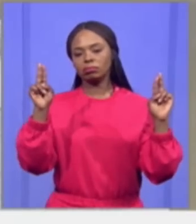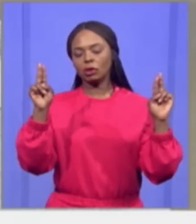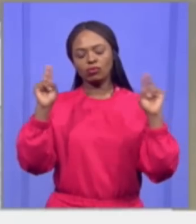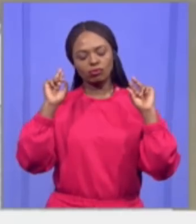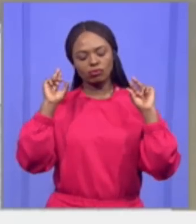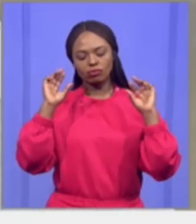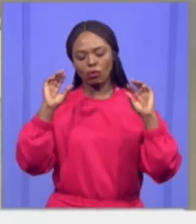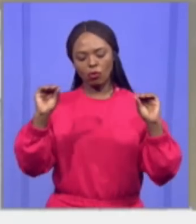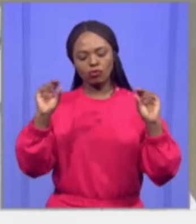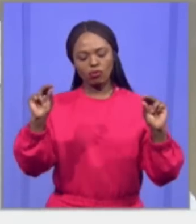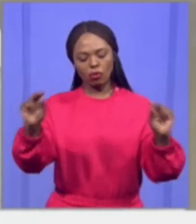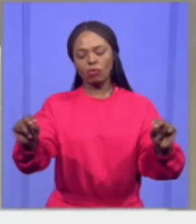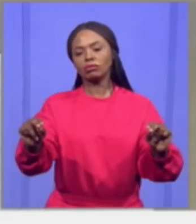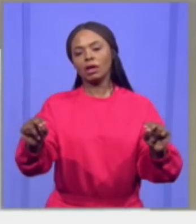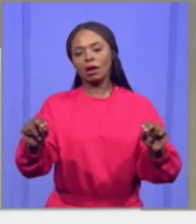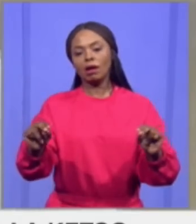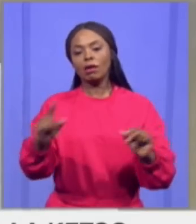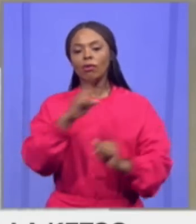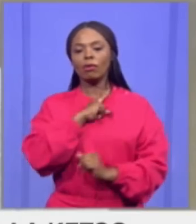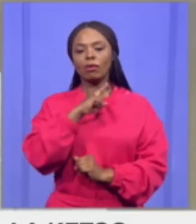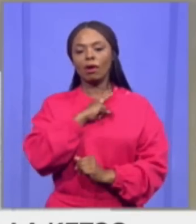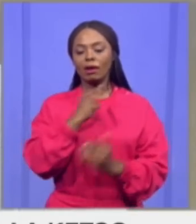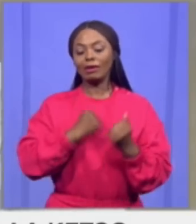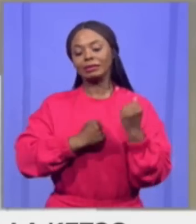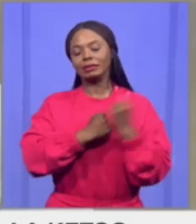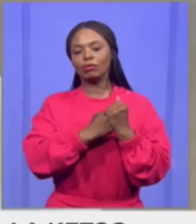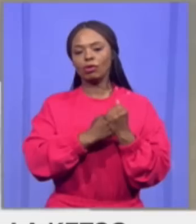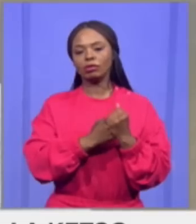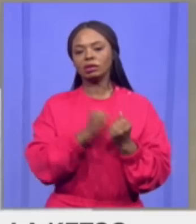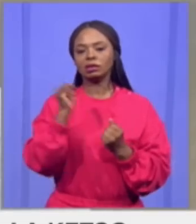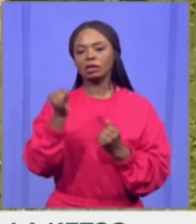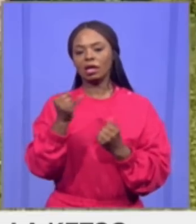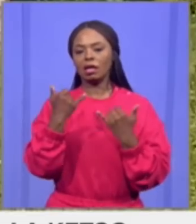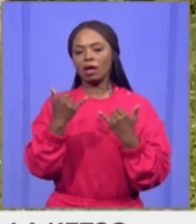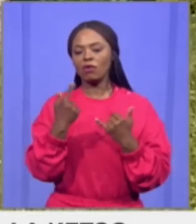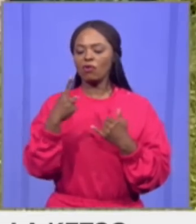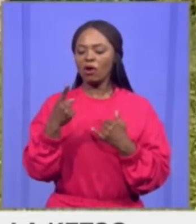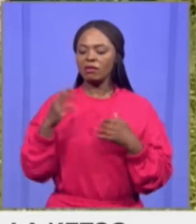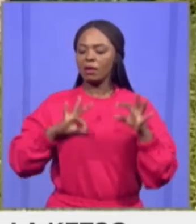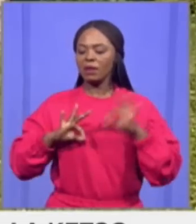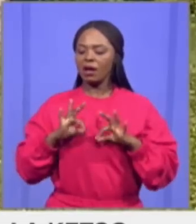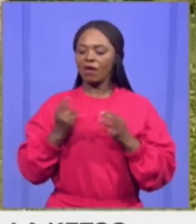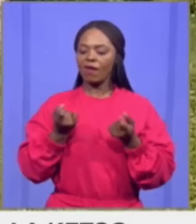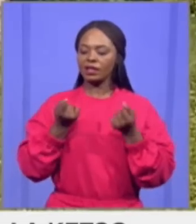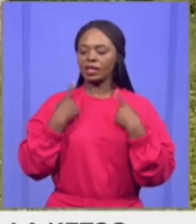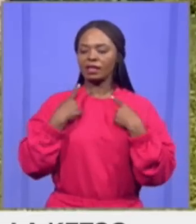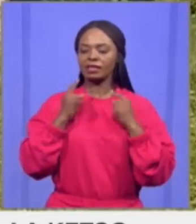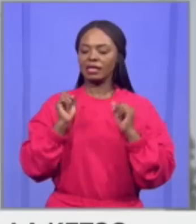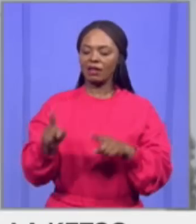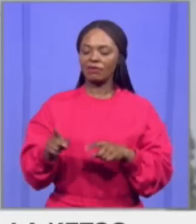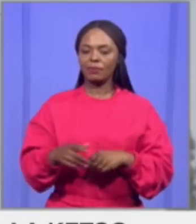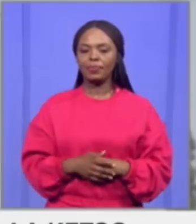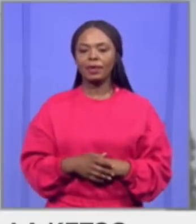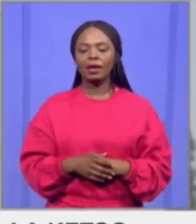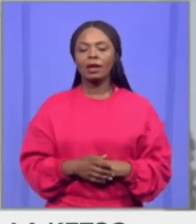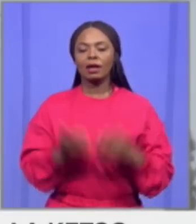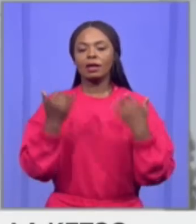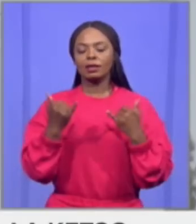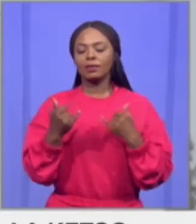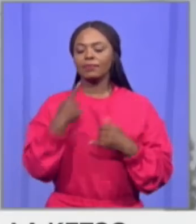kene. Bant re supporta yana bone re tlatsa dikgitsi tsa bone. Lefapha le hlalosa ha kaho ya bodulo ba ditho bo